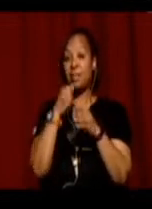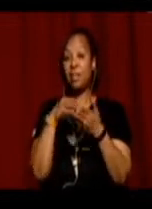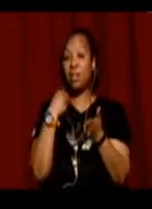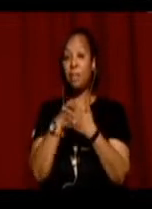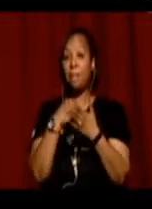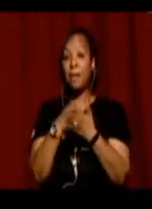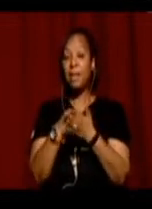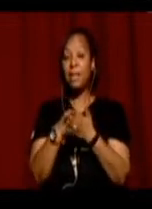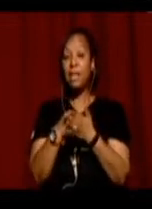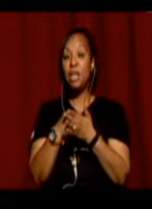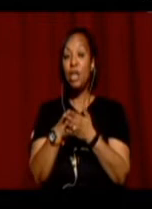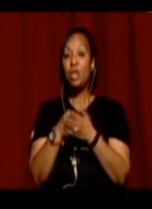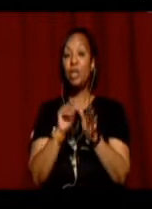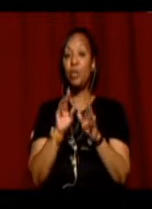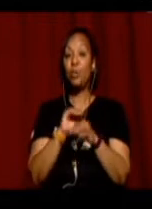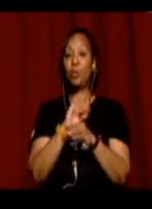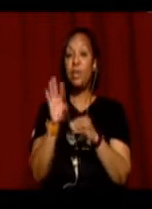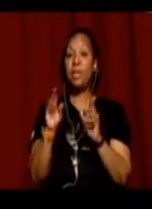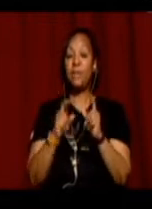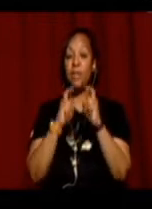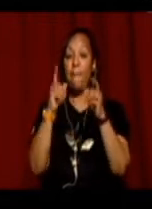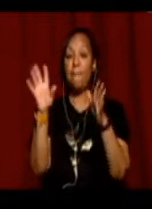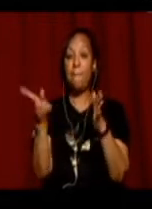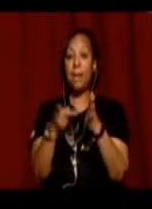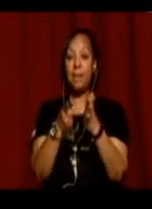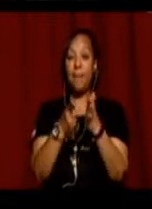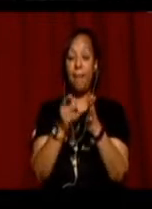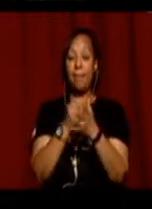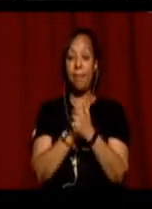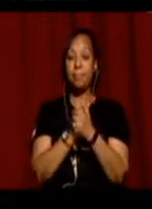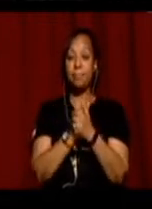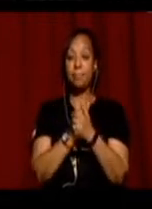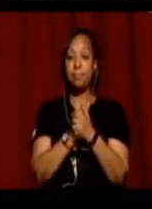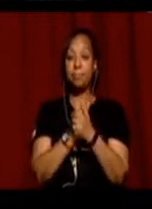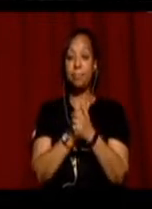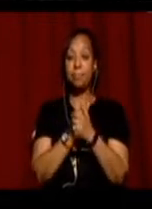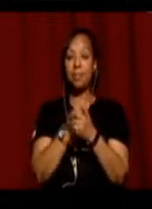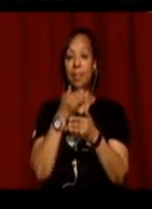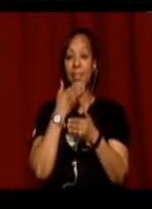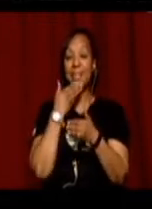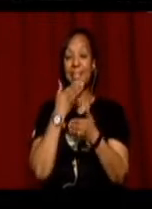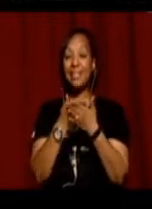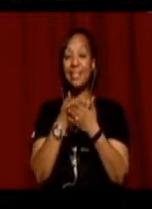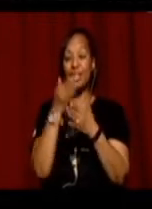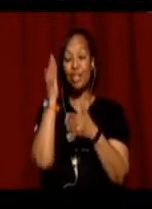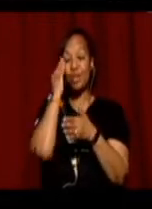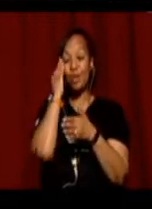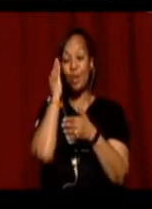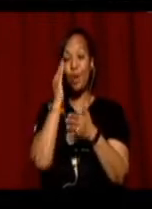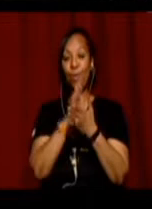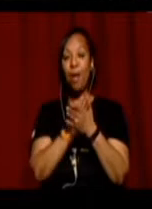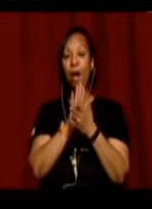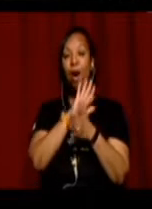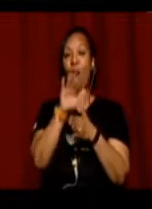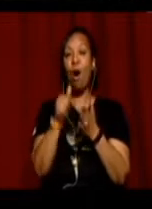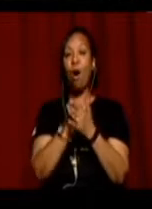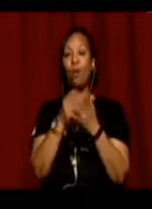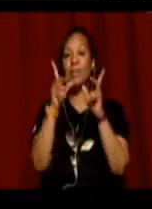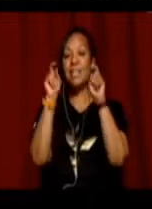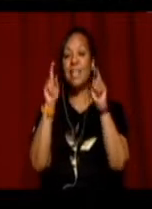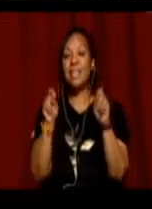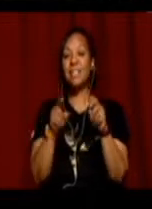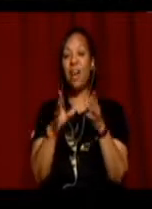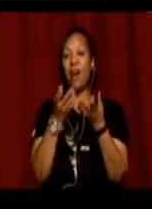monies to reimburse facilities that are offering the tests. All right. Well, that's good to know that all tests are